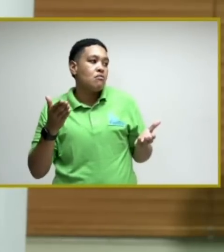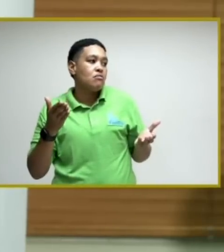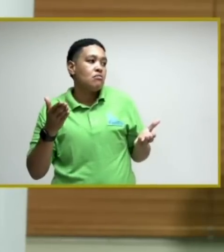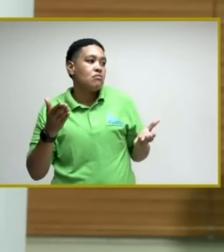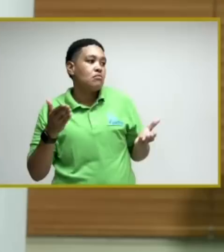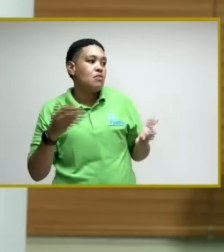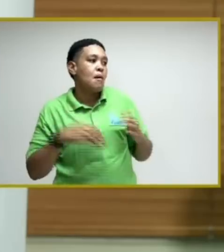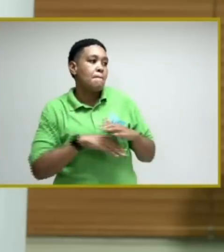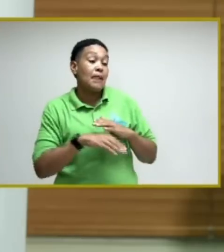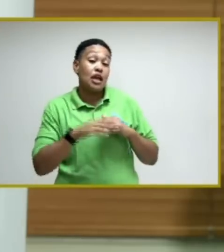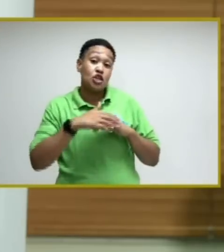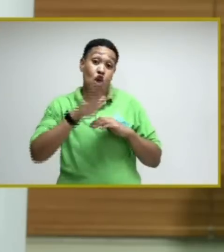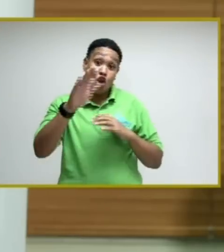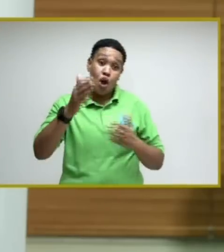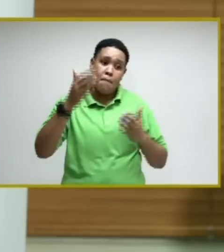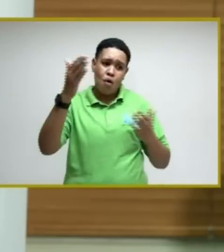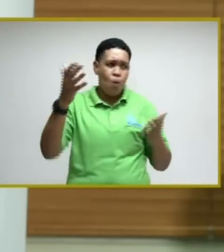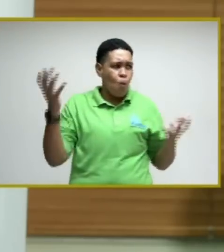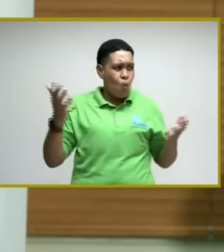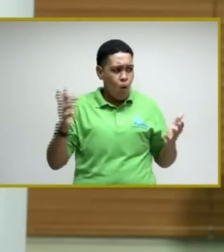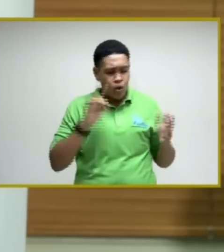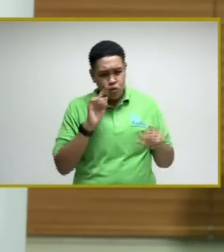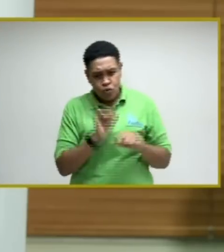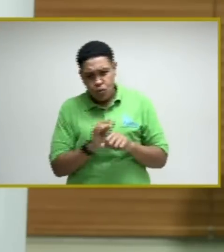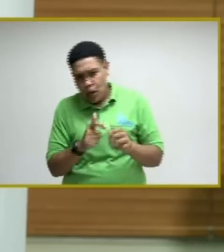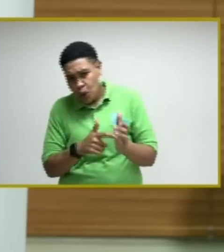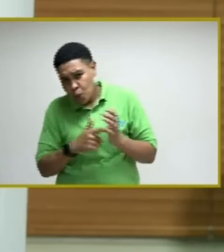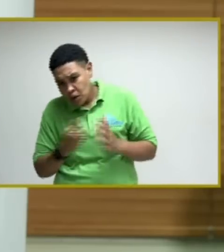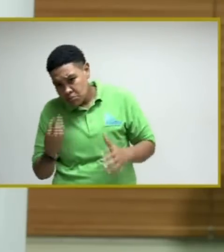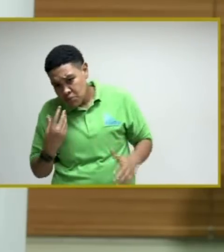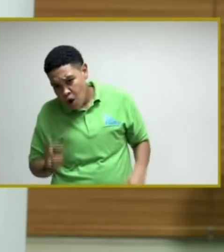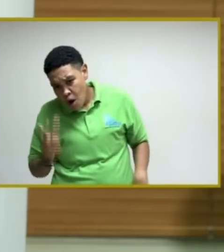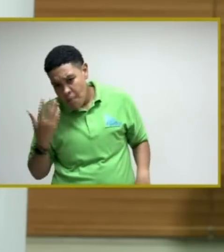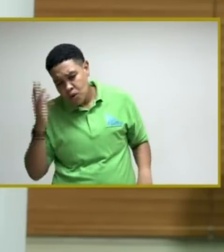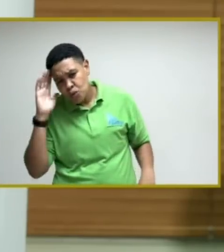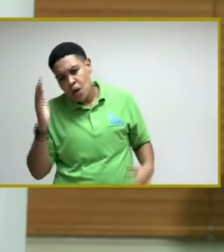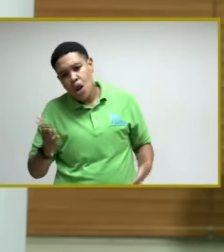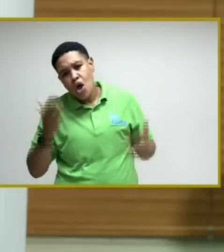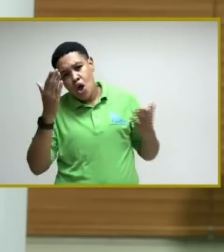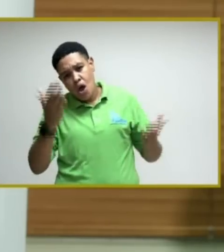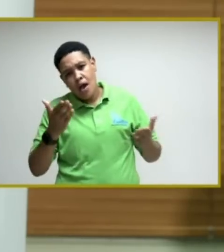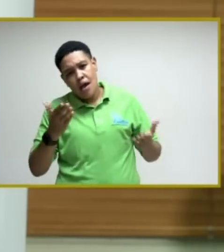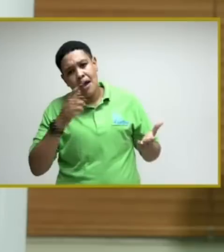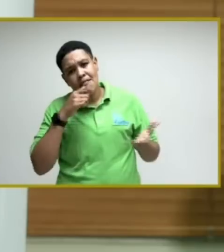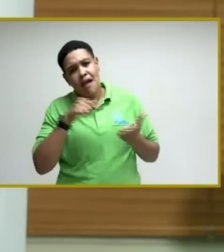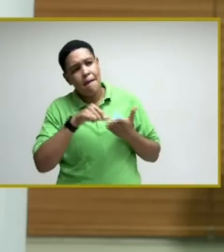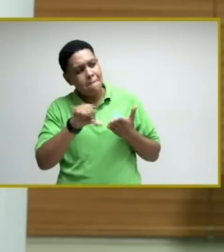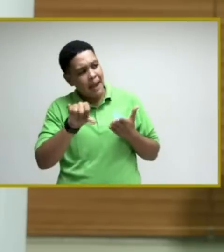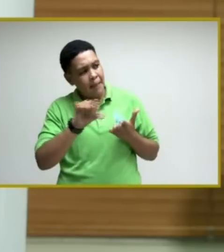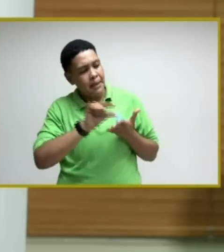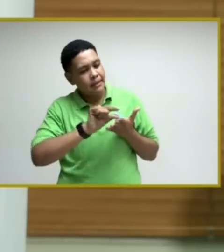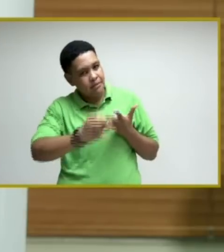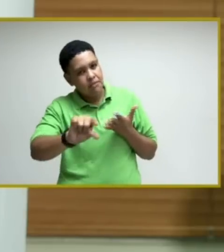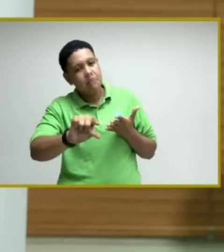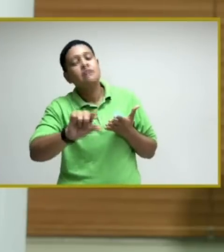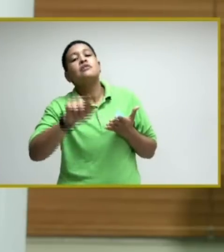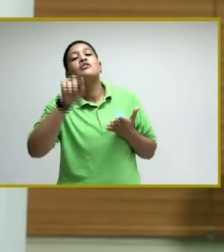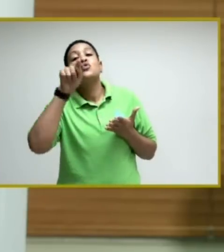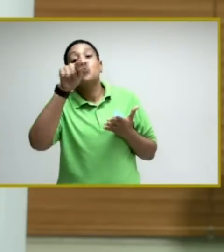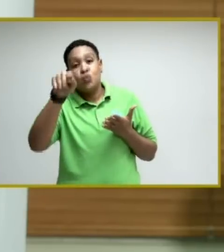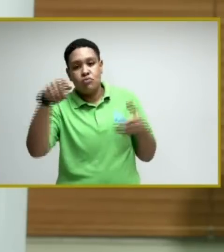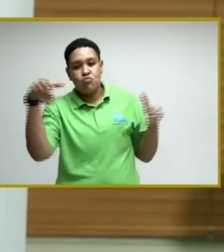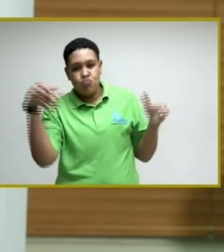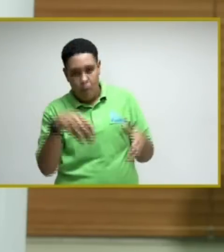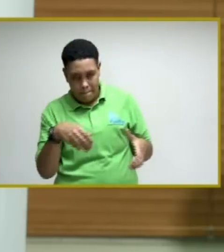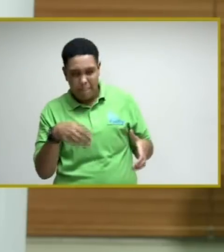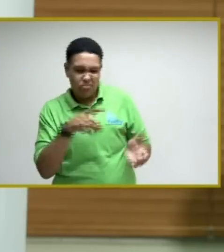based on the proposal and what is being requested, will offer a payment incentive to that